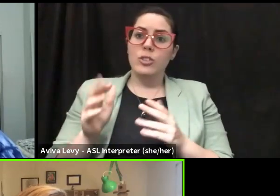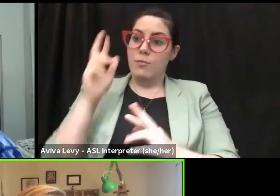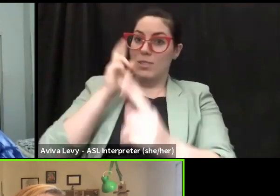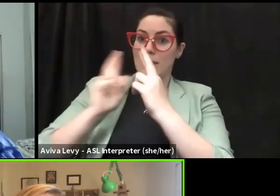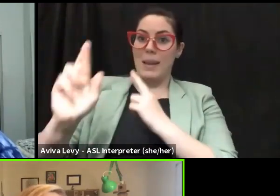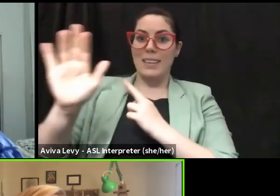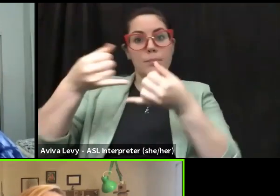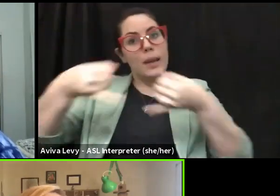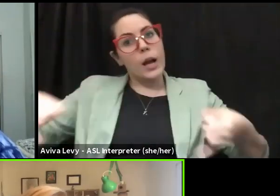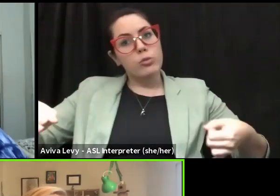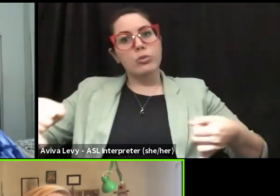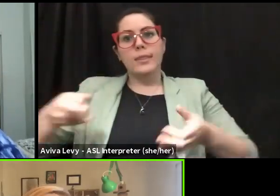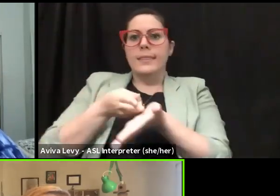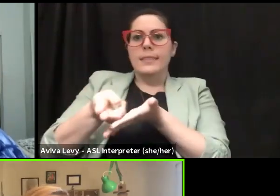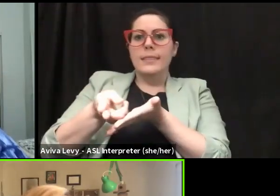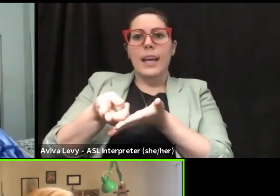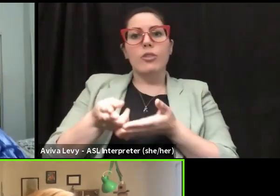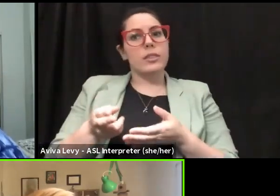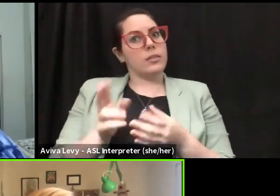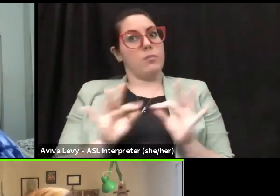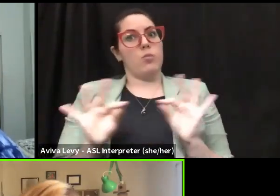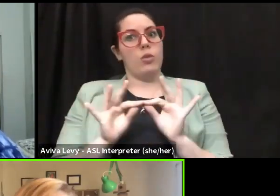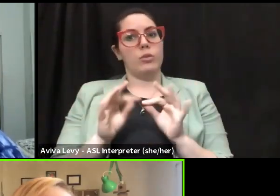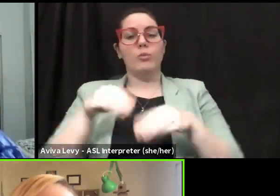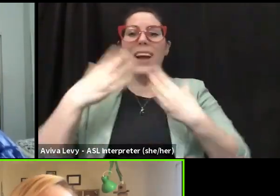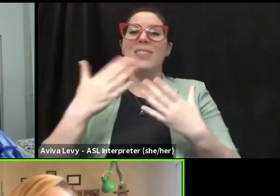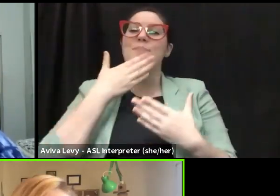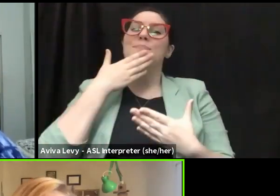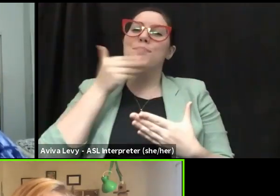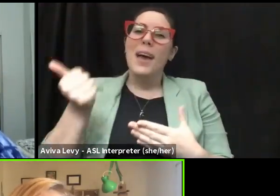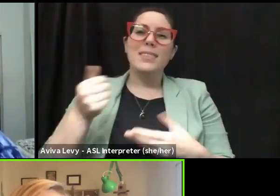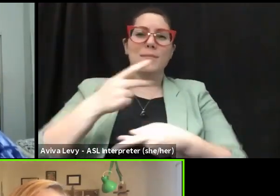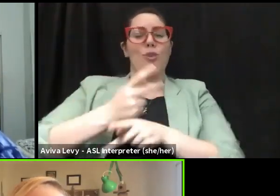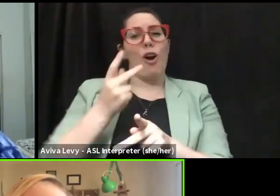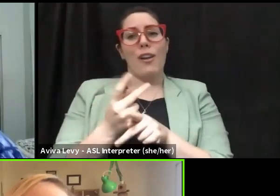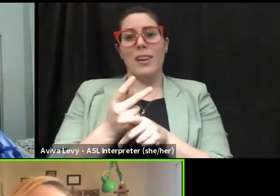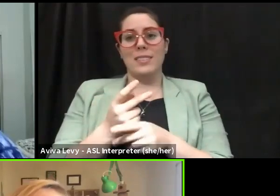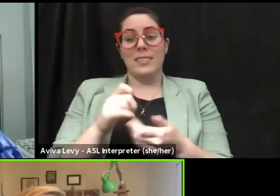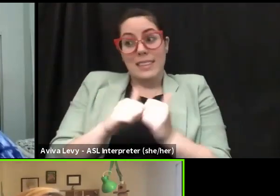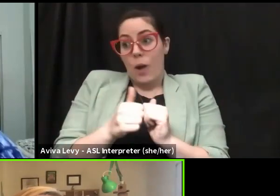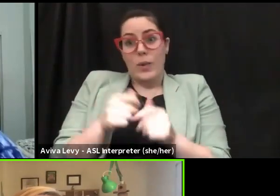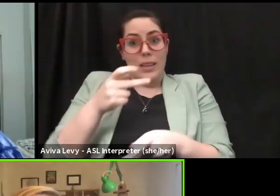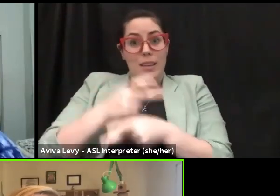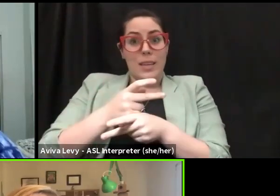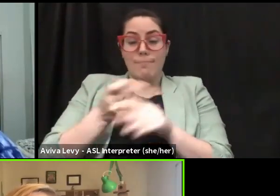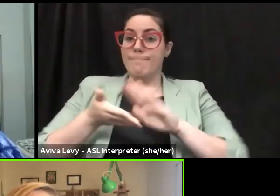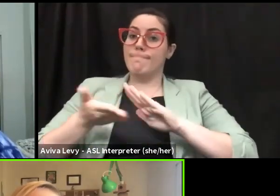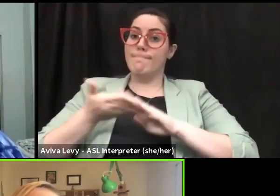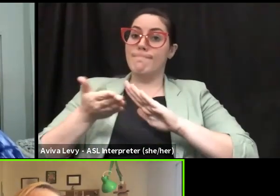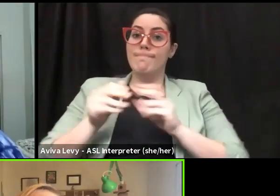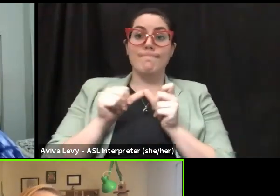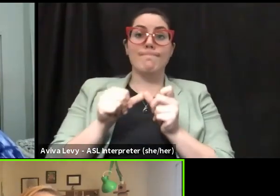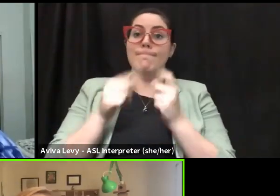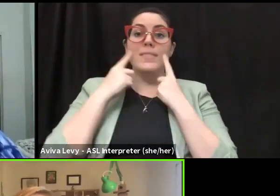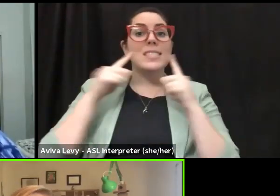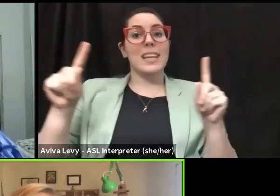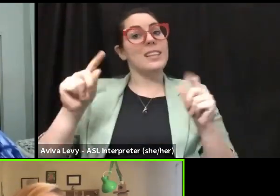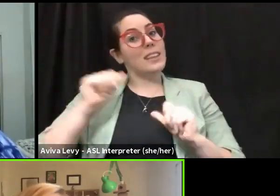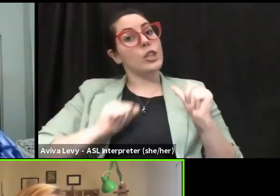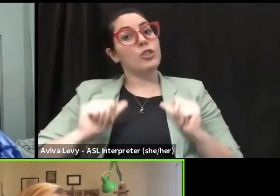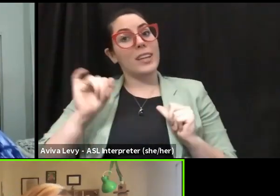boundaries. And that's what gets the best work for everyone. That's what makes theater sustainable. And so I kind of was on